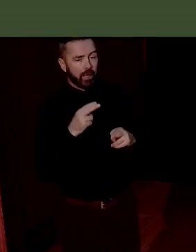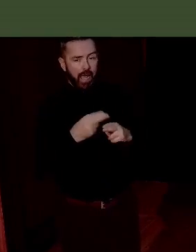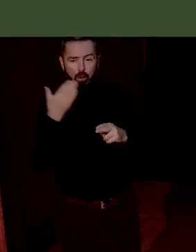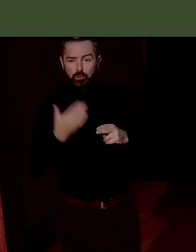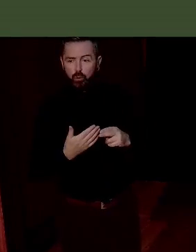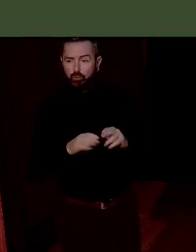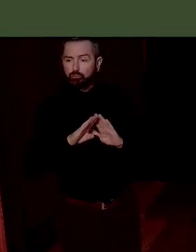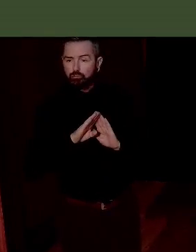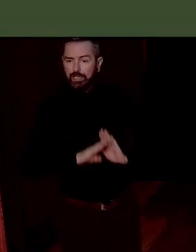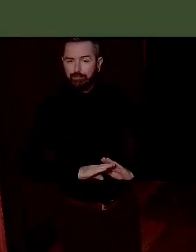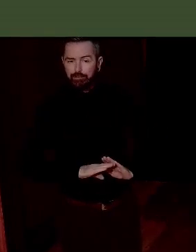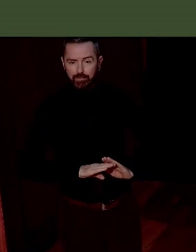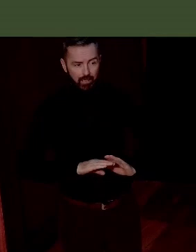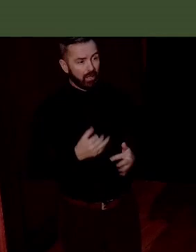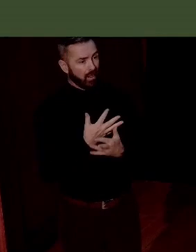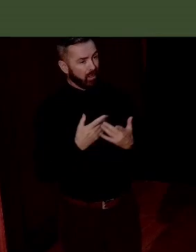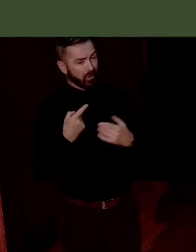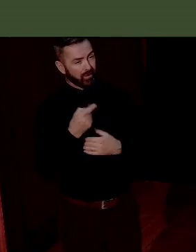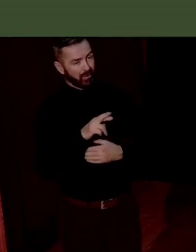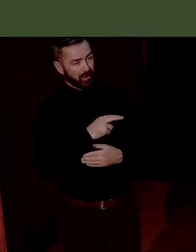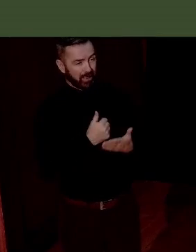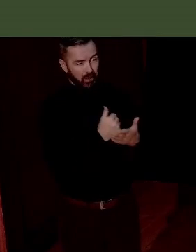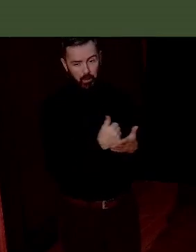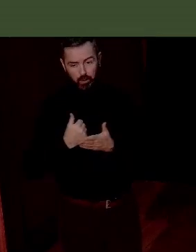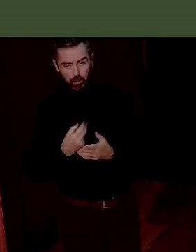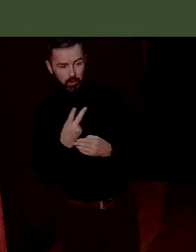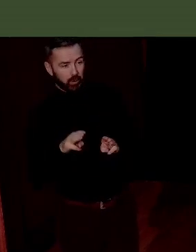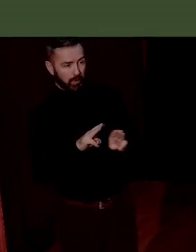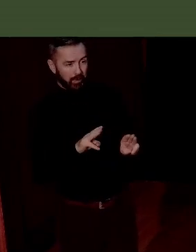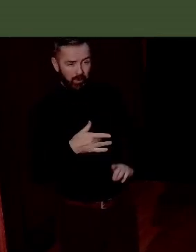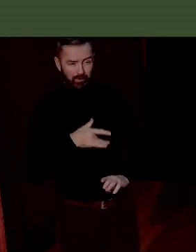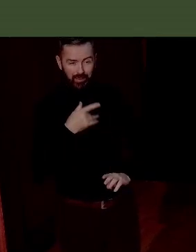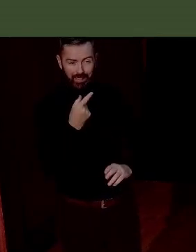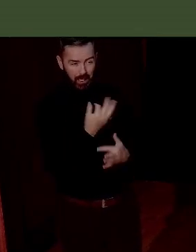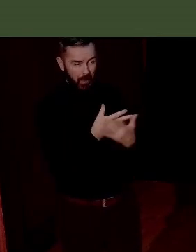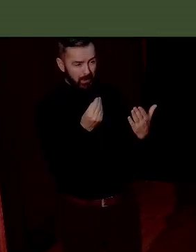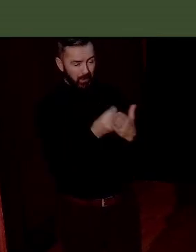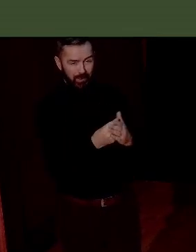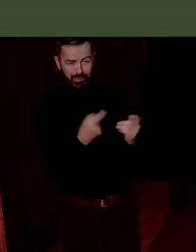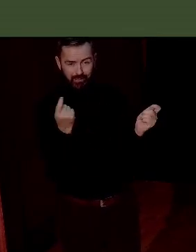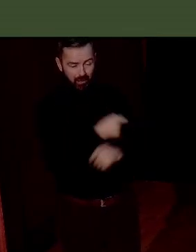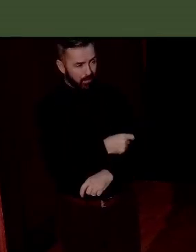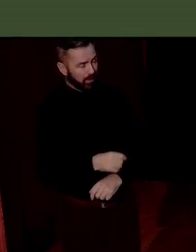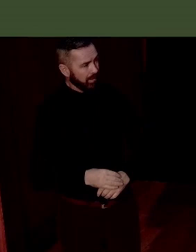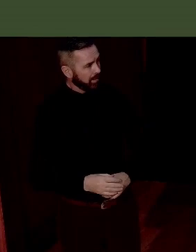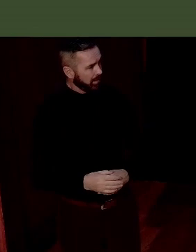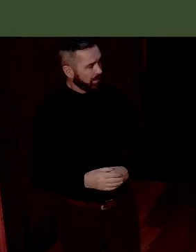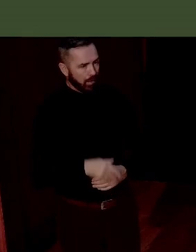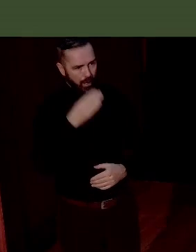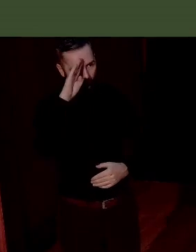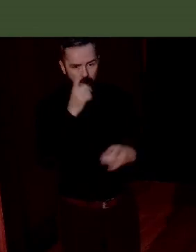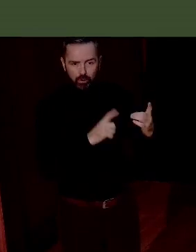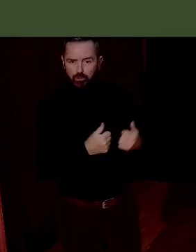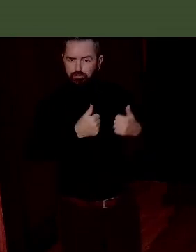relief. Even though a lot of them are supporting two people, I think it shows you how deplorable that sum of money was. Now, Ireland did